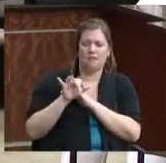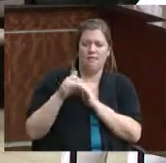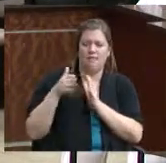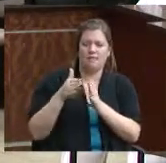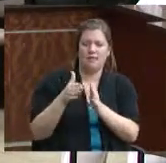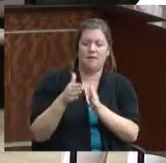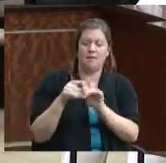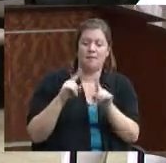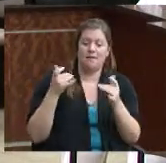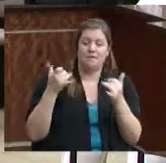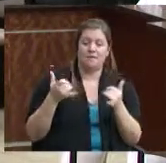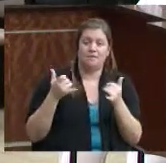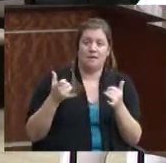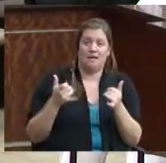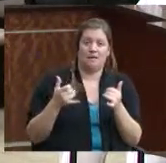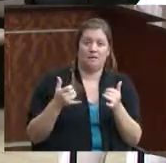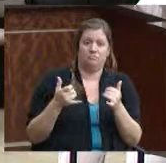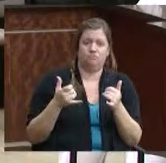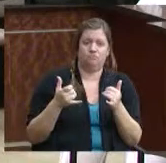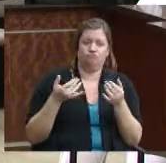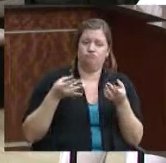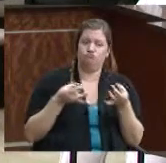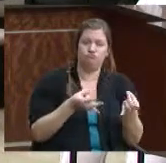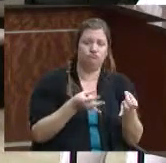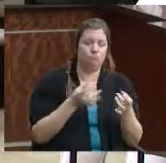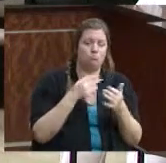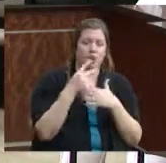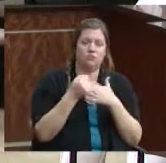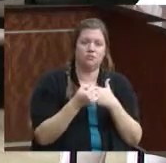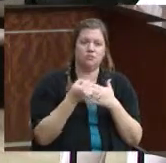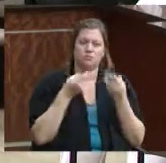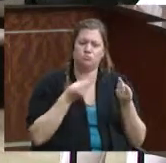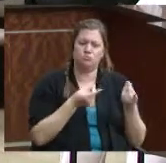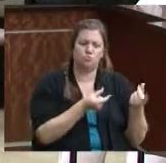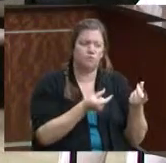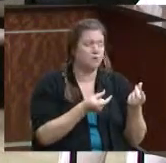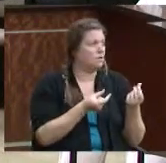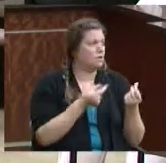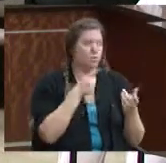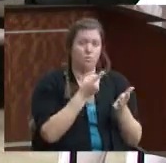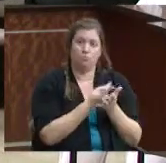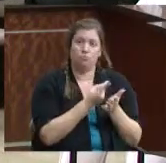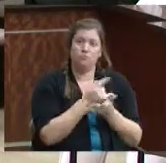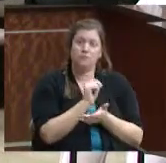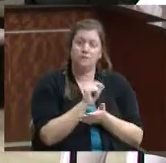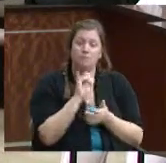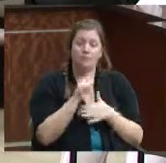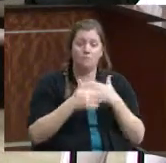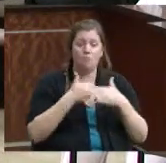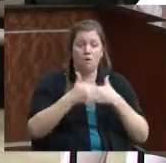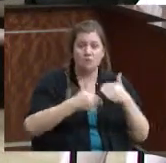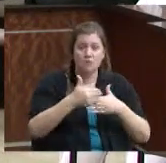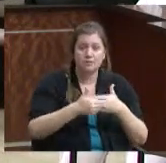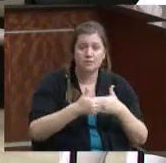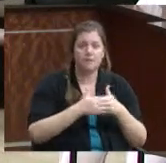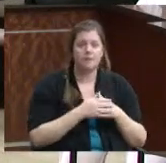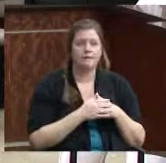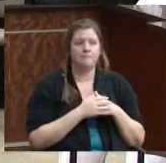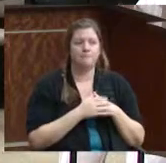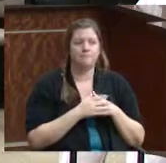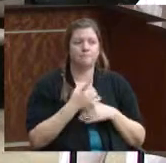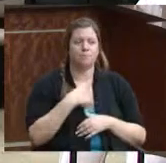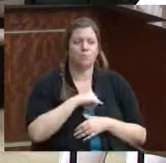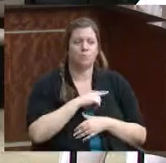And it's now coming together as the project that you approved. During that process,